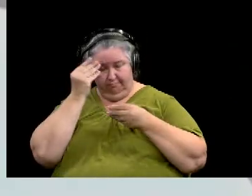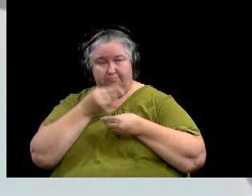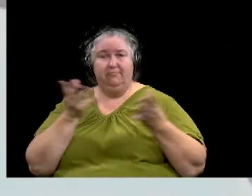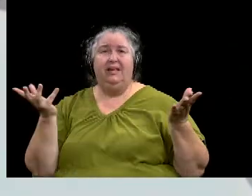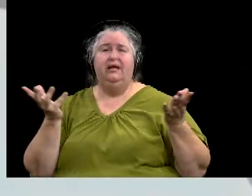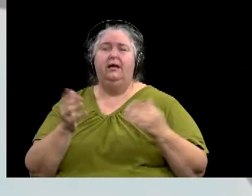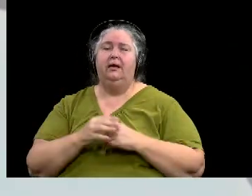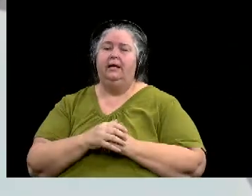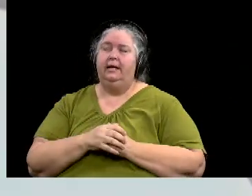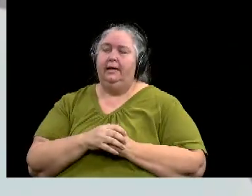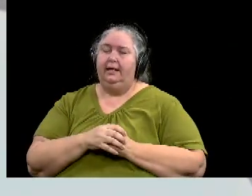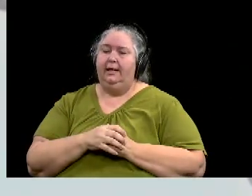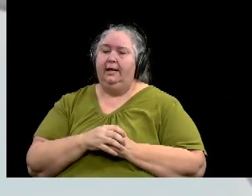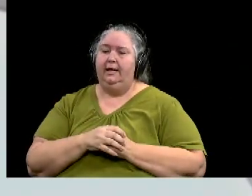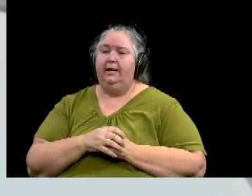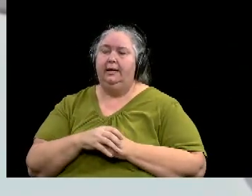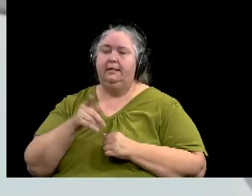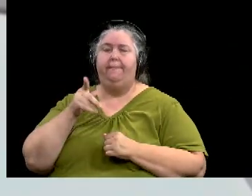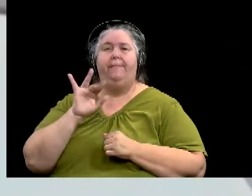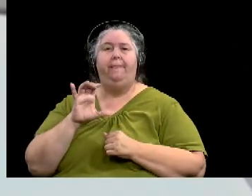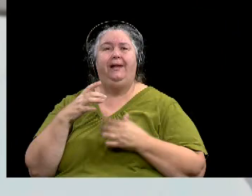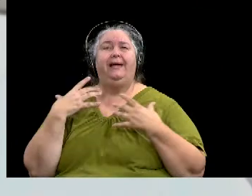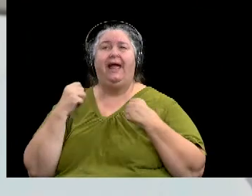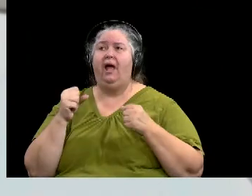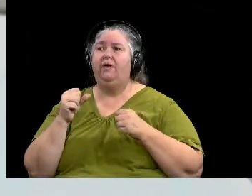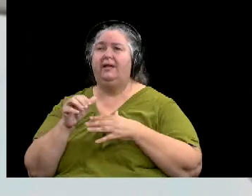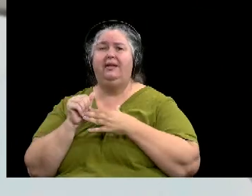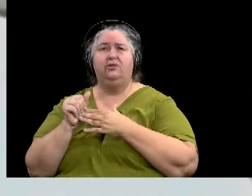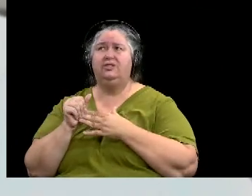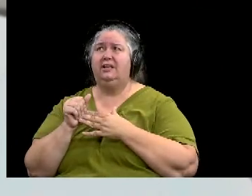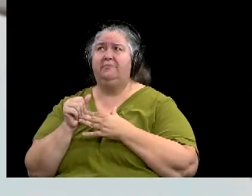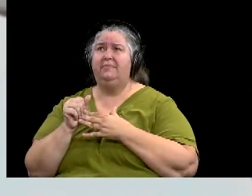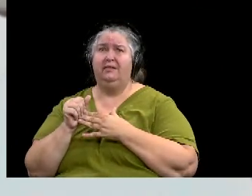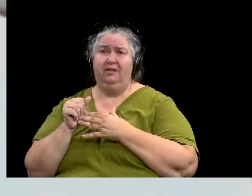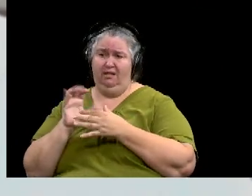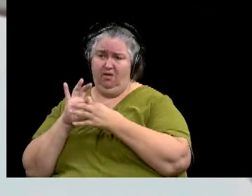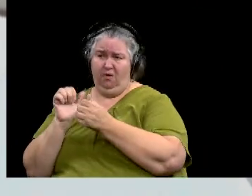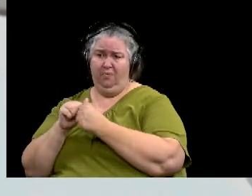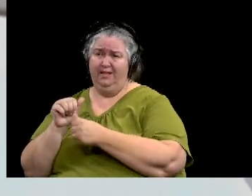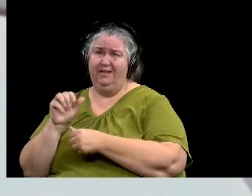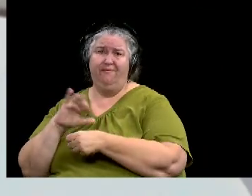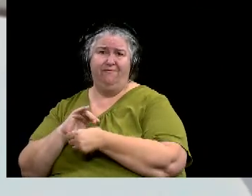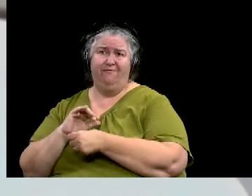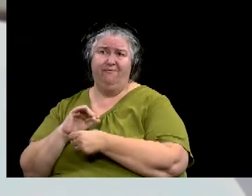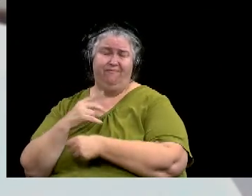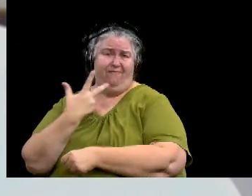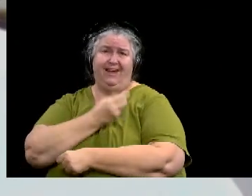around the vaccine has just been outstanding, and we all feel a debt of gratitude to you for that excellent work.